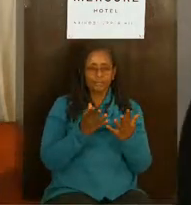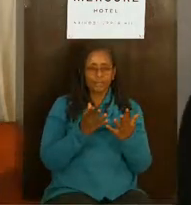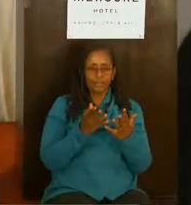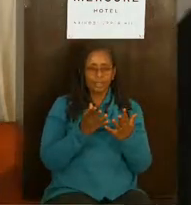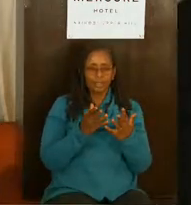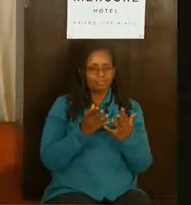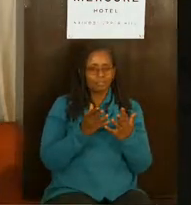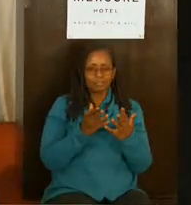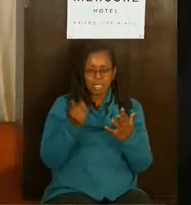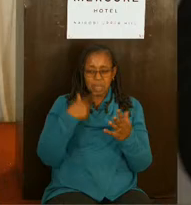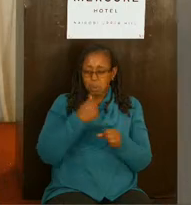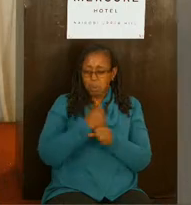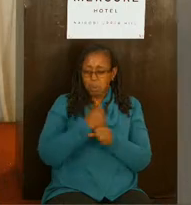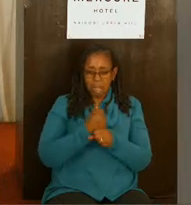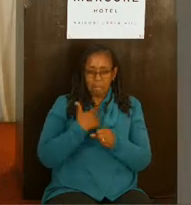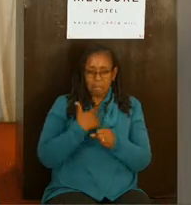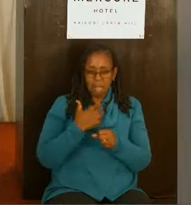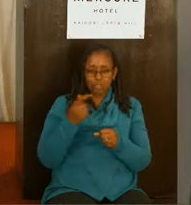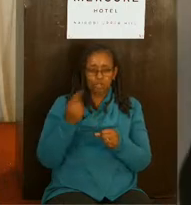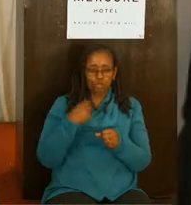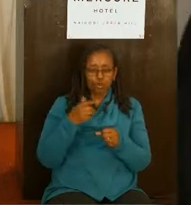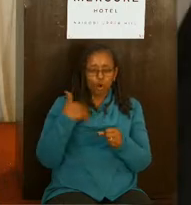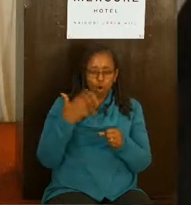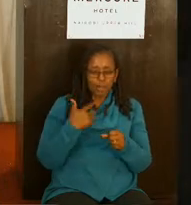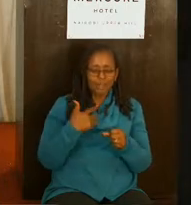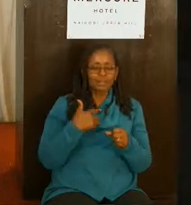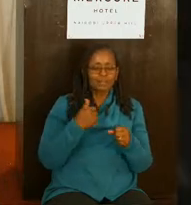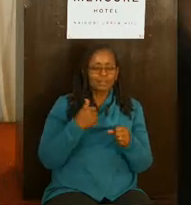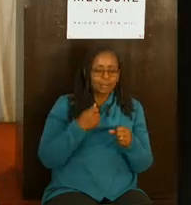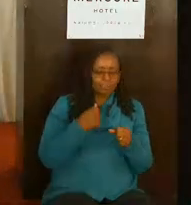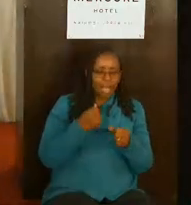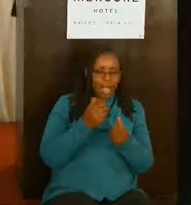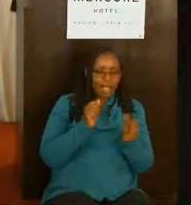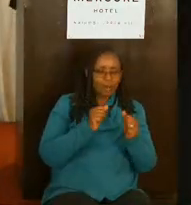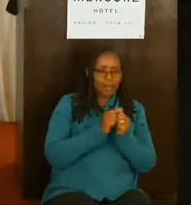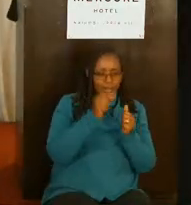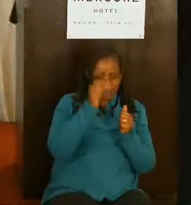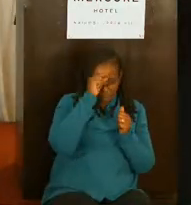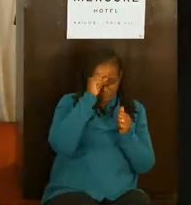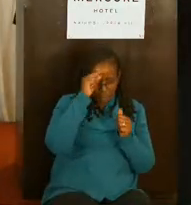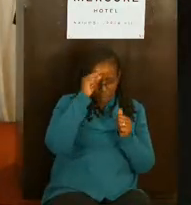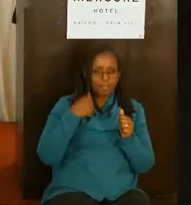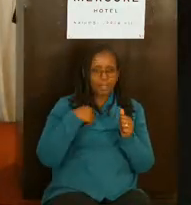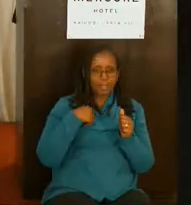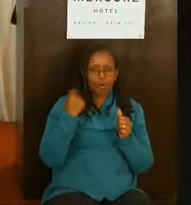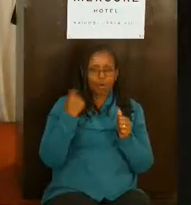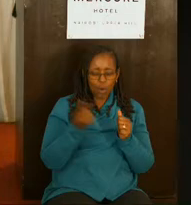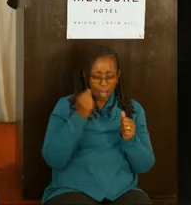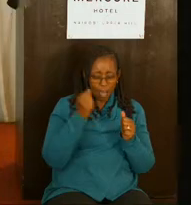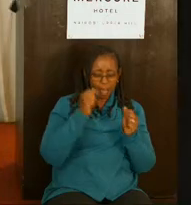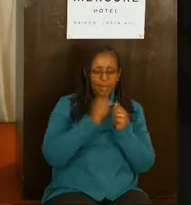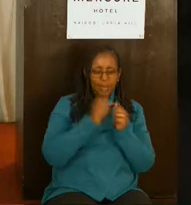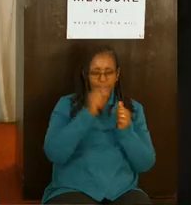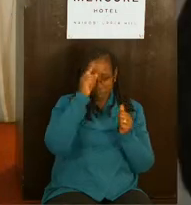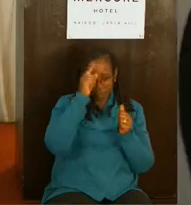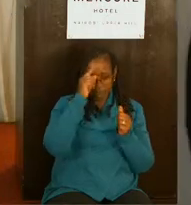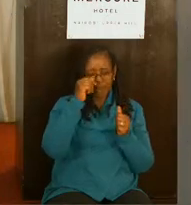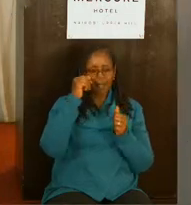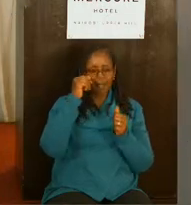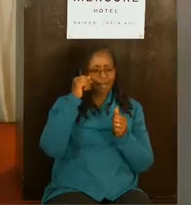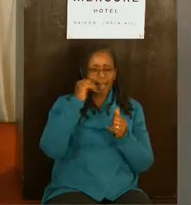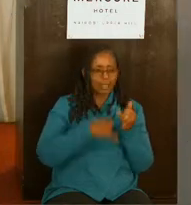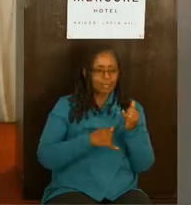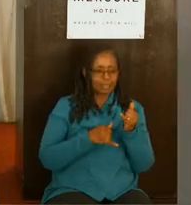not my work to be contending with government I should contend with government as a last resort really the prophetic